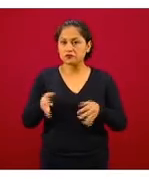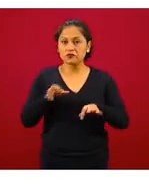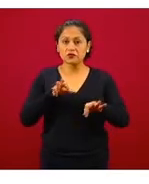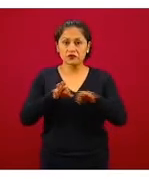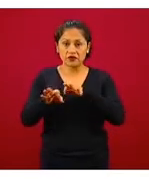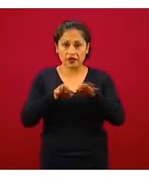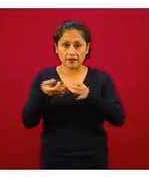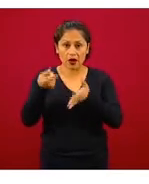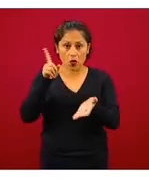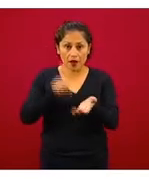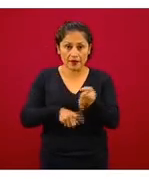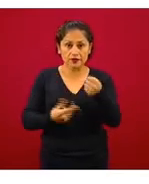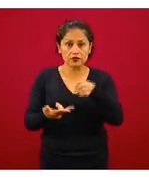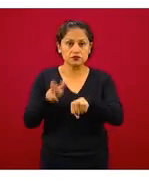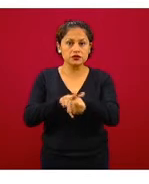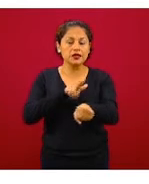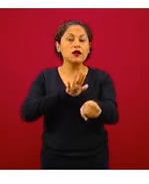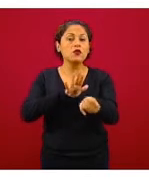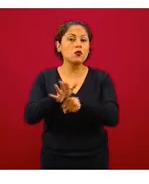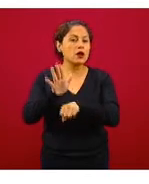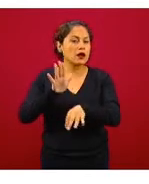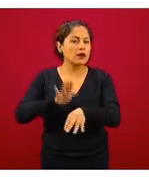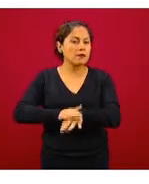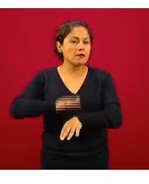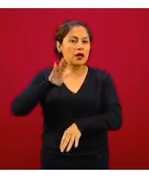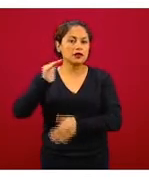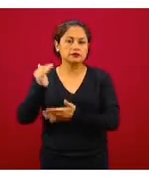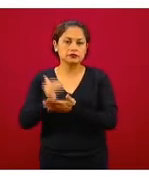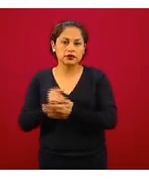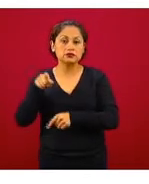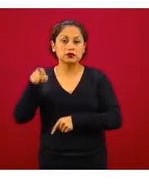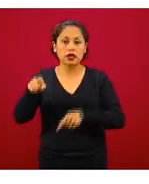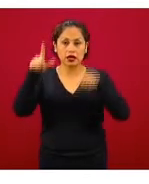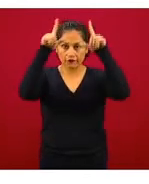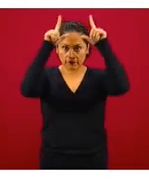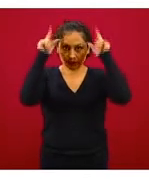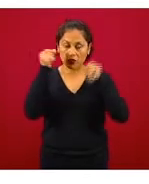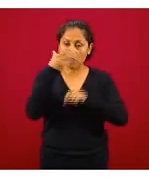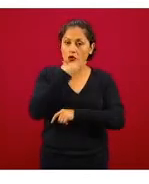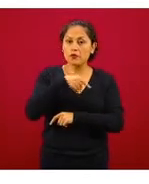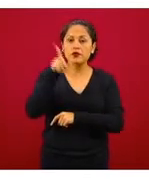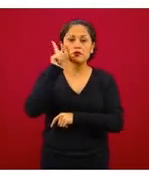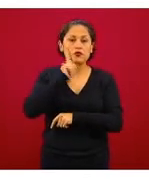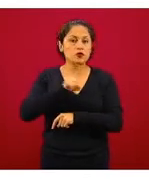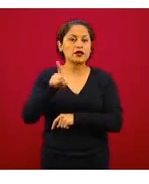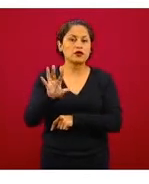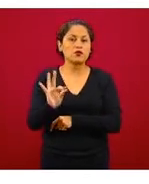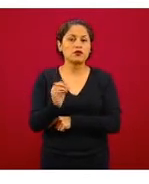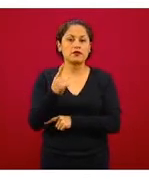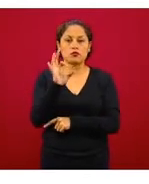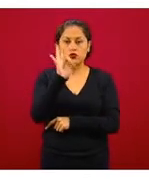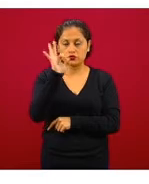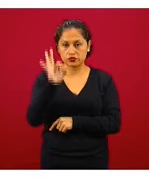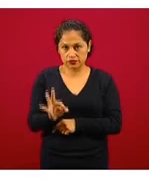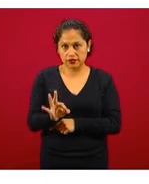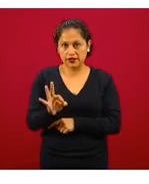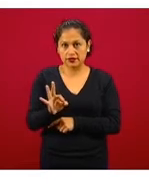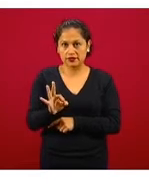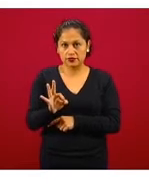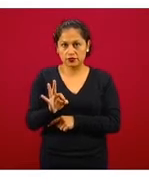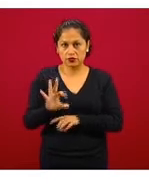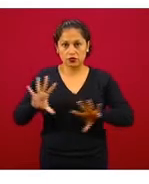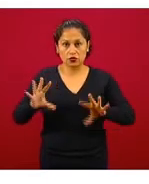ocupación concreta. nurses Ahí for están the nuestros majority, but they're compañeros also enfermeras y doctors and enfermeros, other representan auxiliary support 41% staff at de los